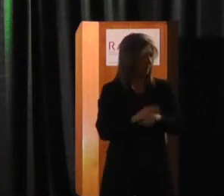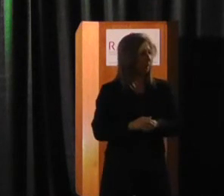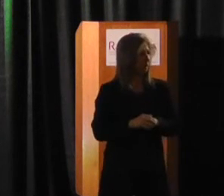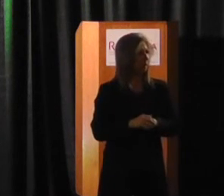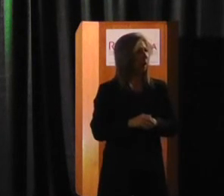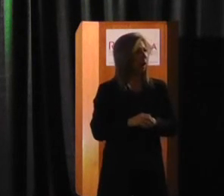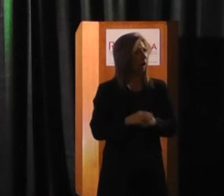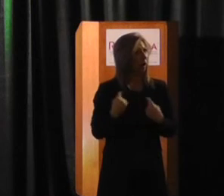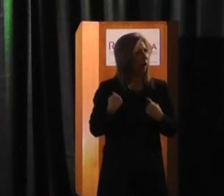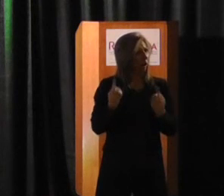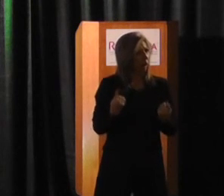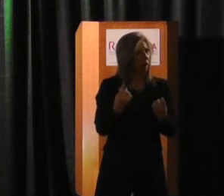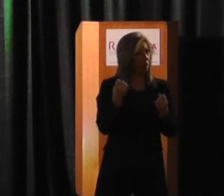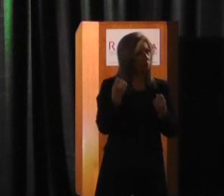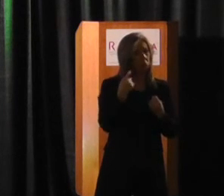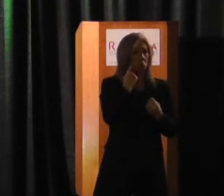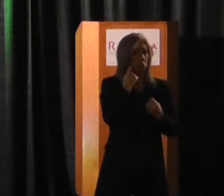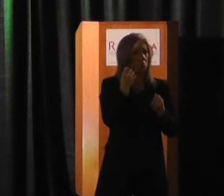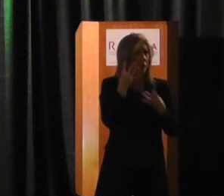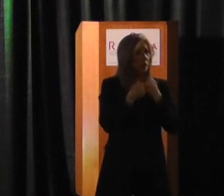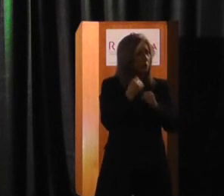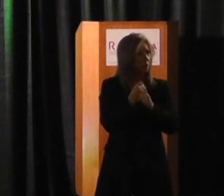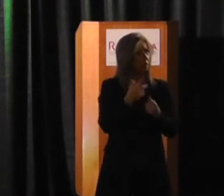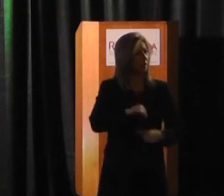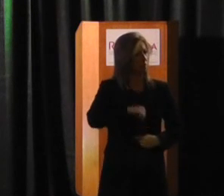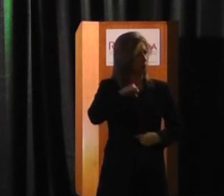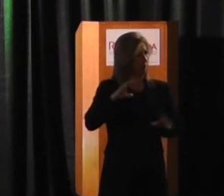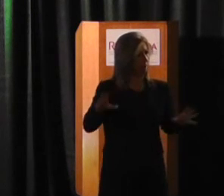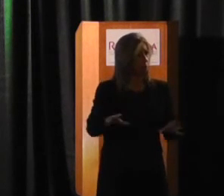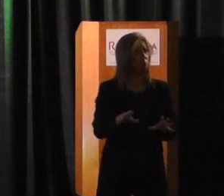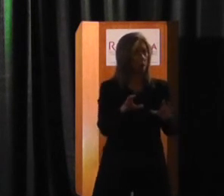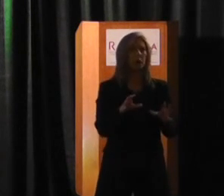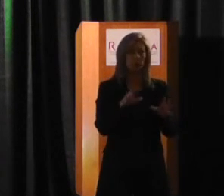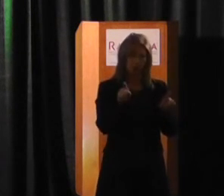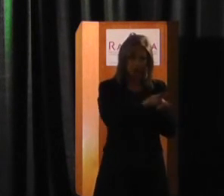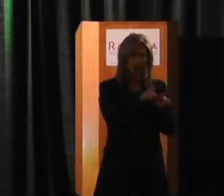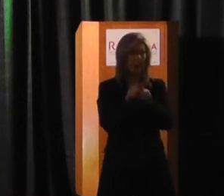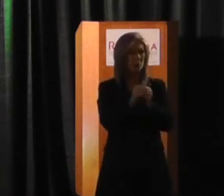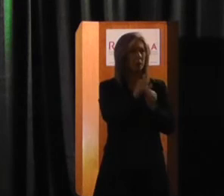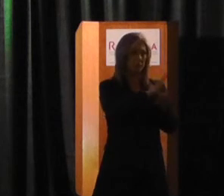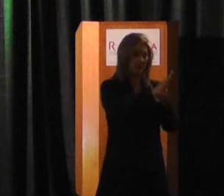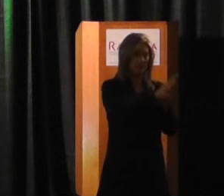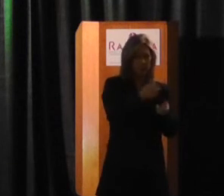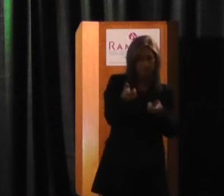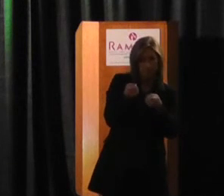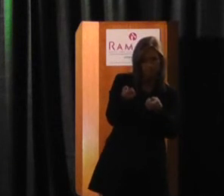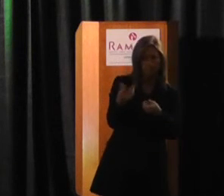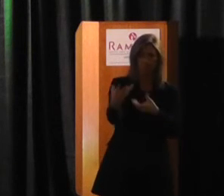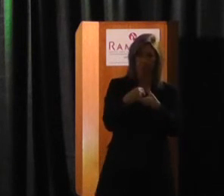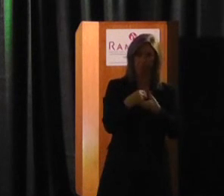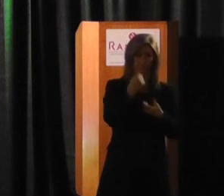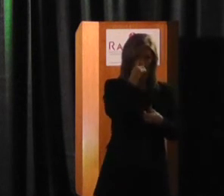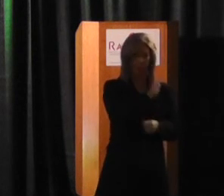begun to see the Pride movement be a similarly targeted market that businesses want to attract in order to get an upper hand on the competitor. So